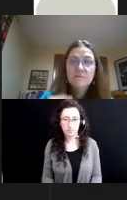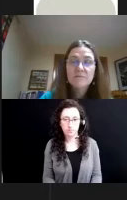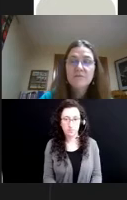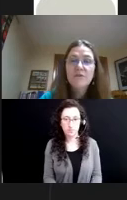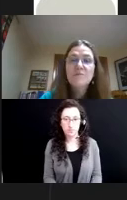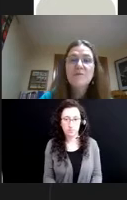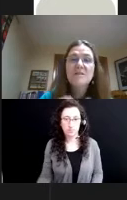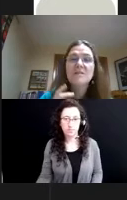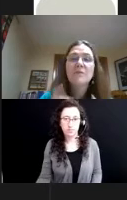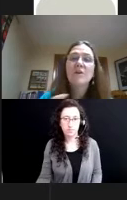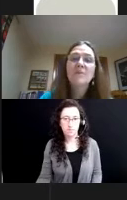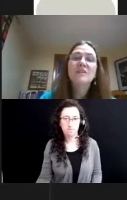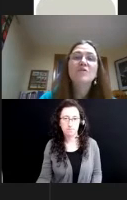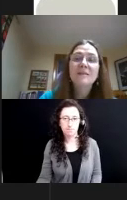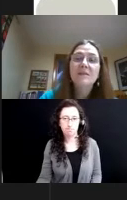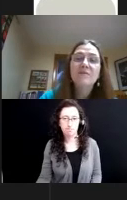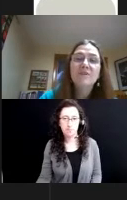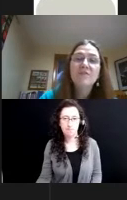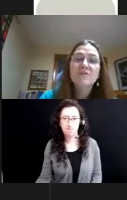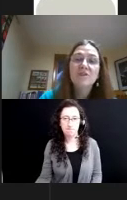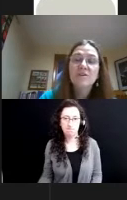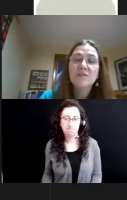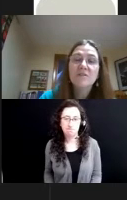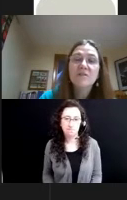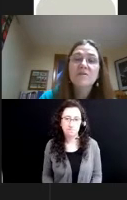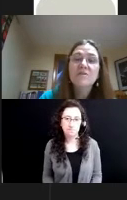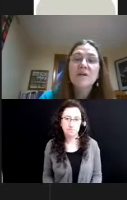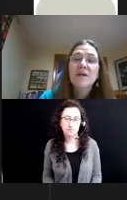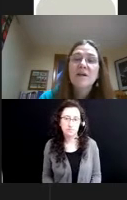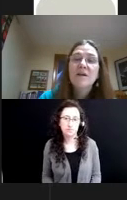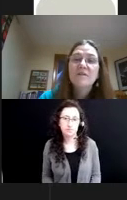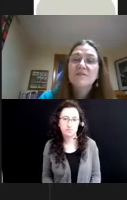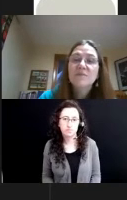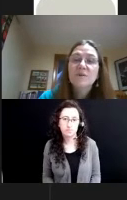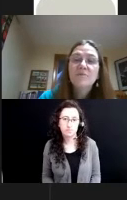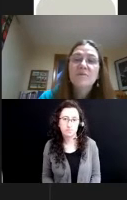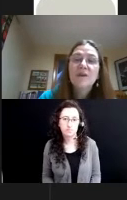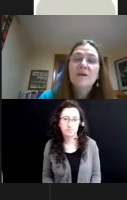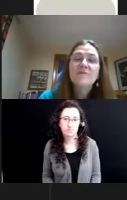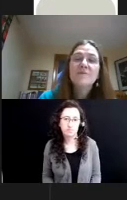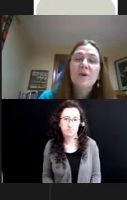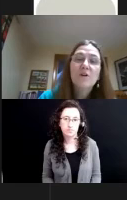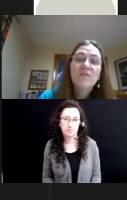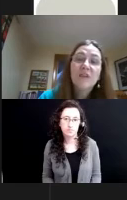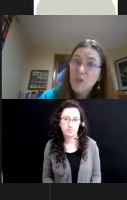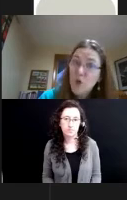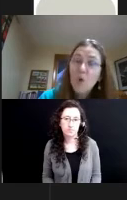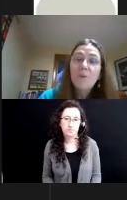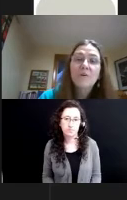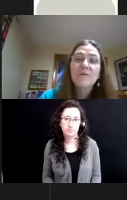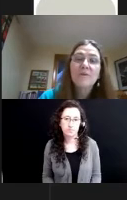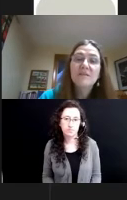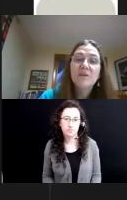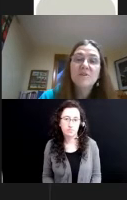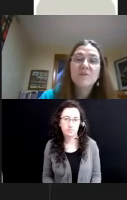little forb species that we call them intermediate feeders. They're curious little critters. This is a really good one for them. Some white clover. They can